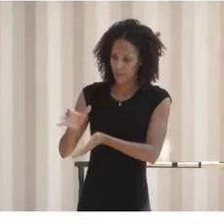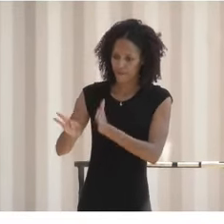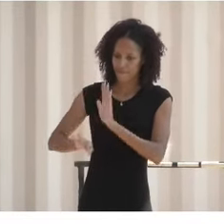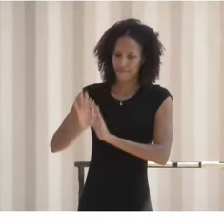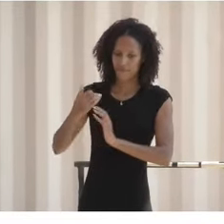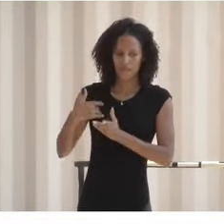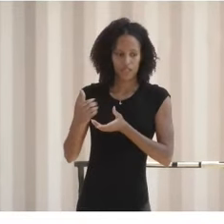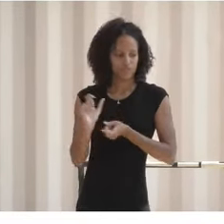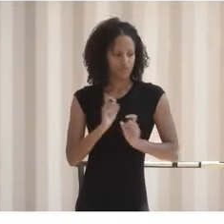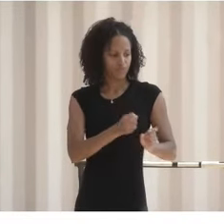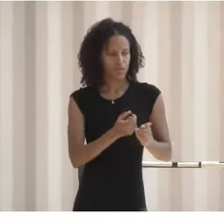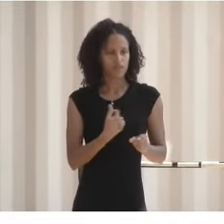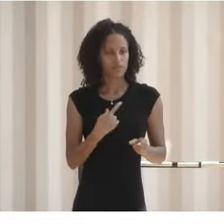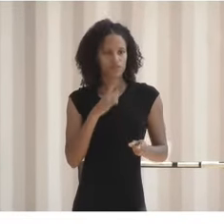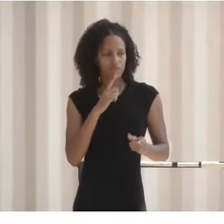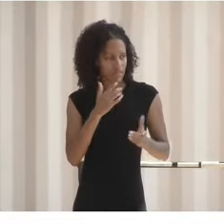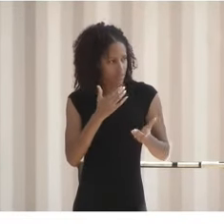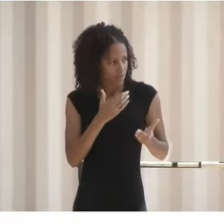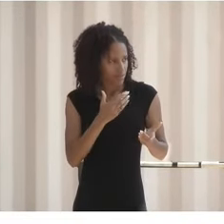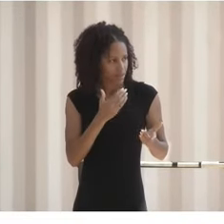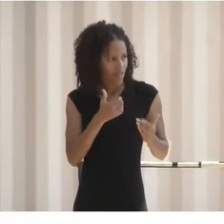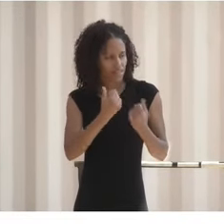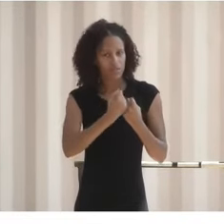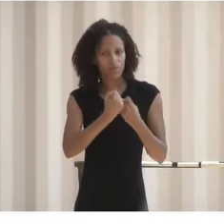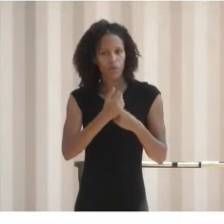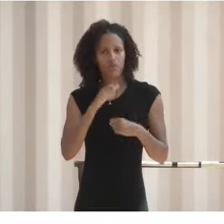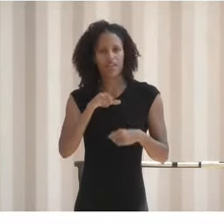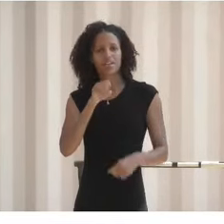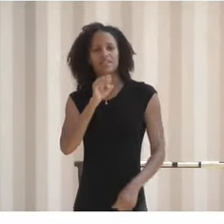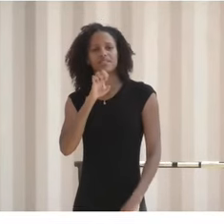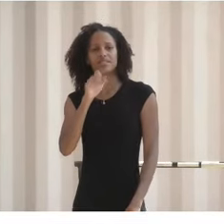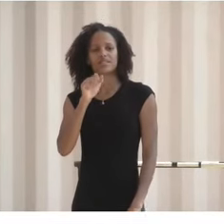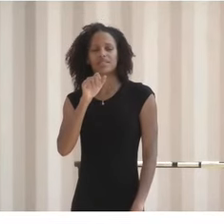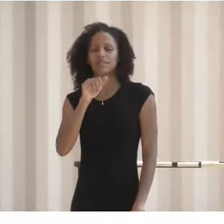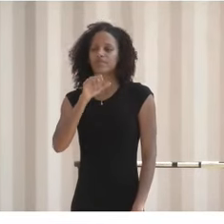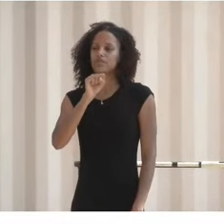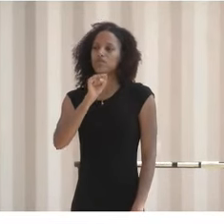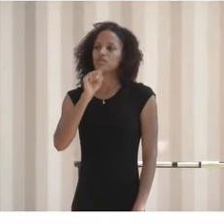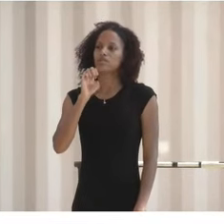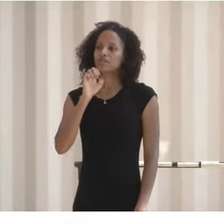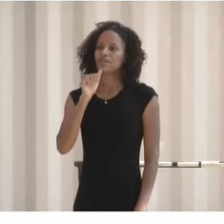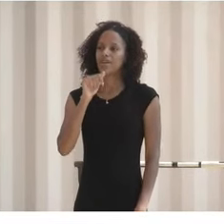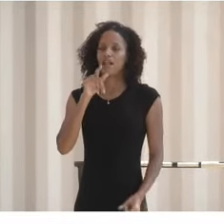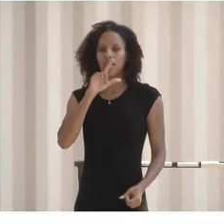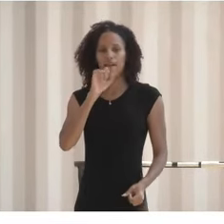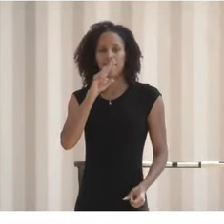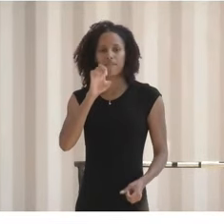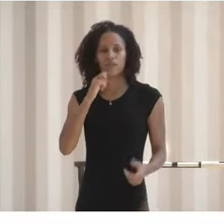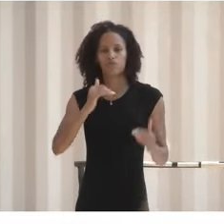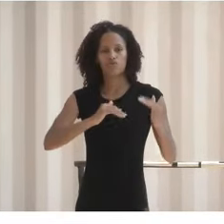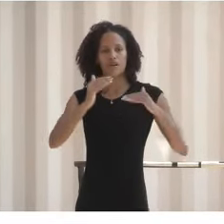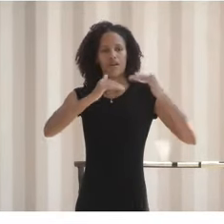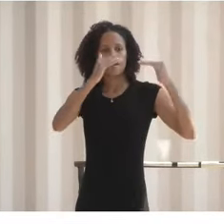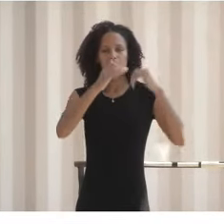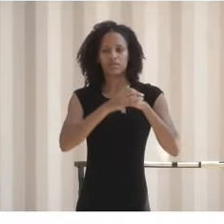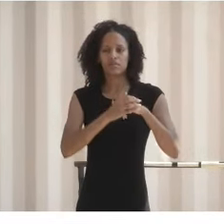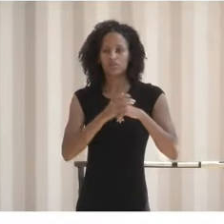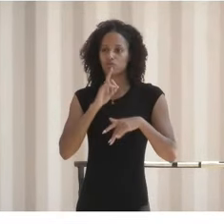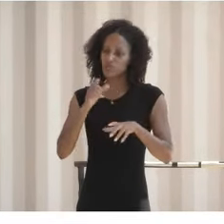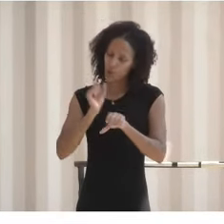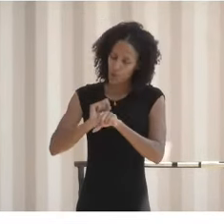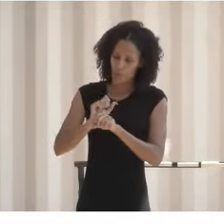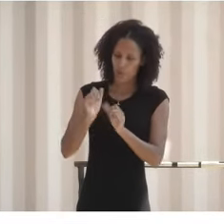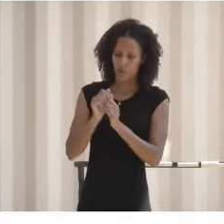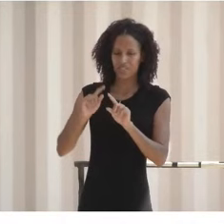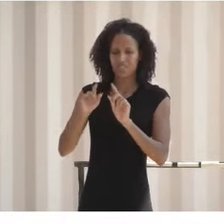their shoreline and adapting it to future sea level rise. Planning initiatives catalyzed by the development of a network of parks along